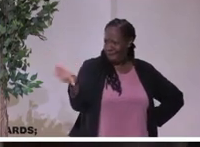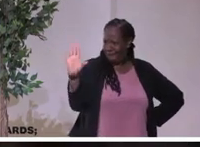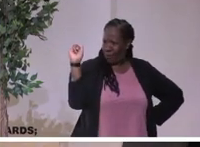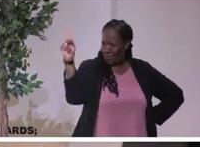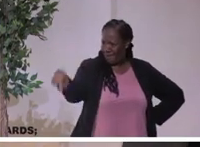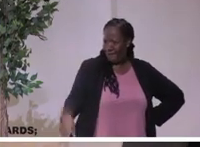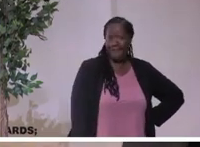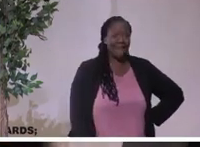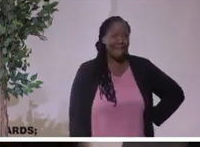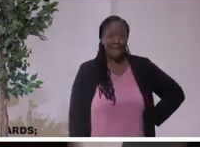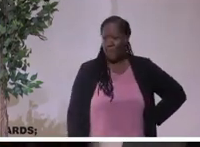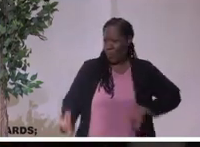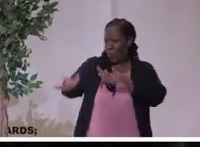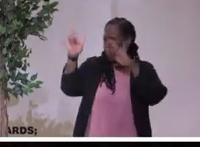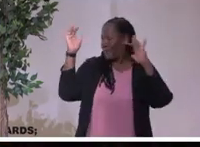okay. Gorgeous.